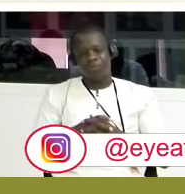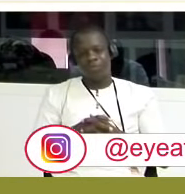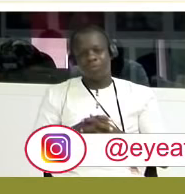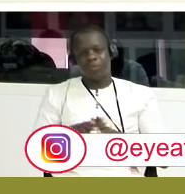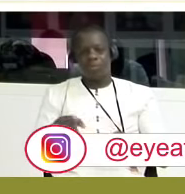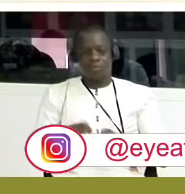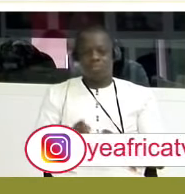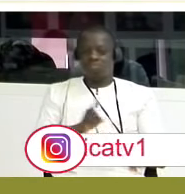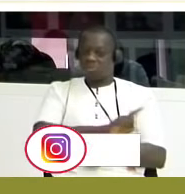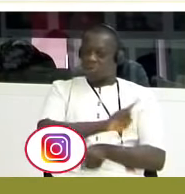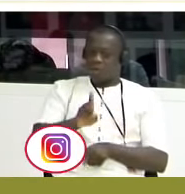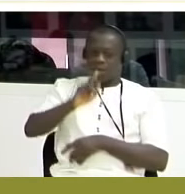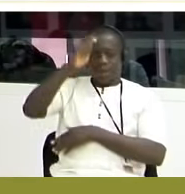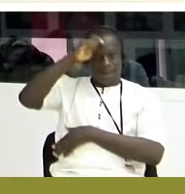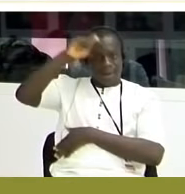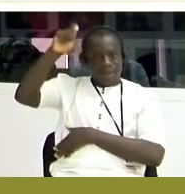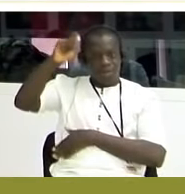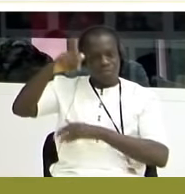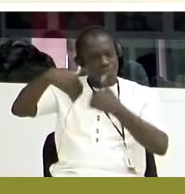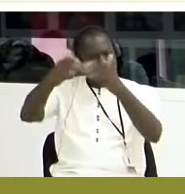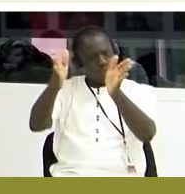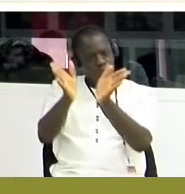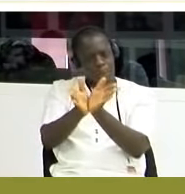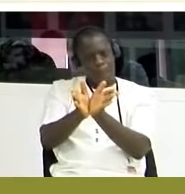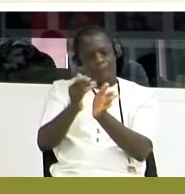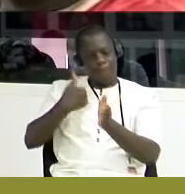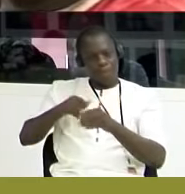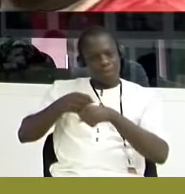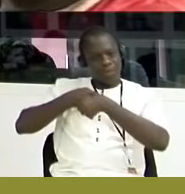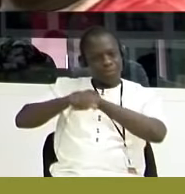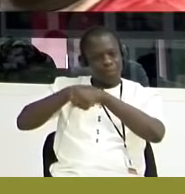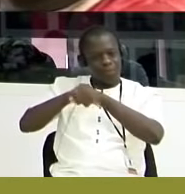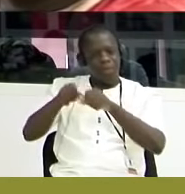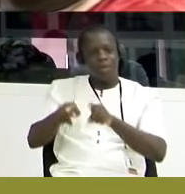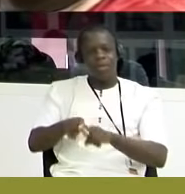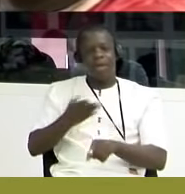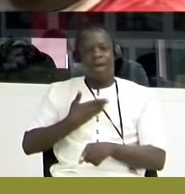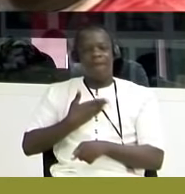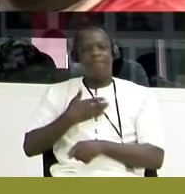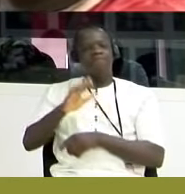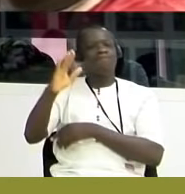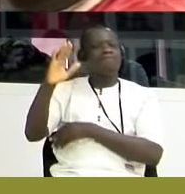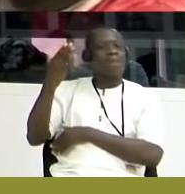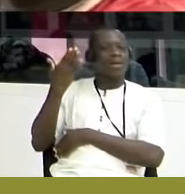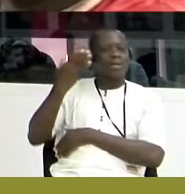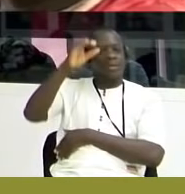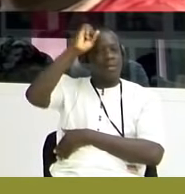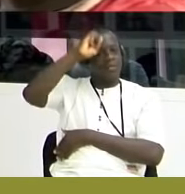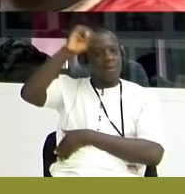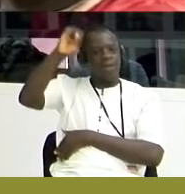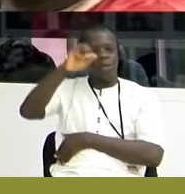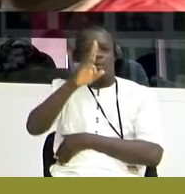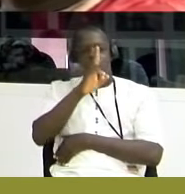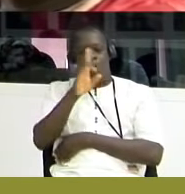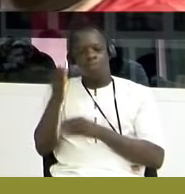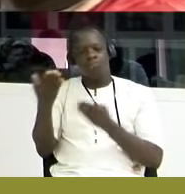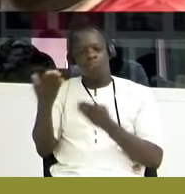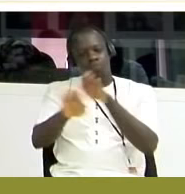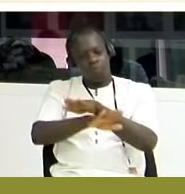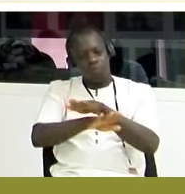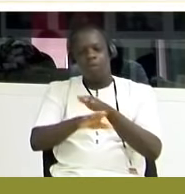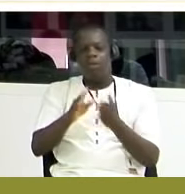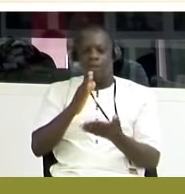We graduated the badge, presided over by late President, peace be upon him,